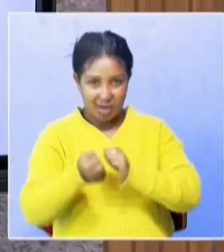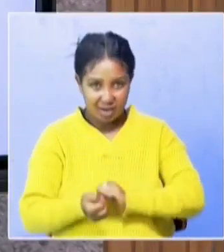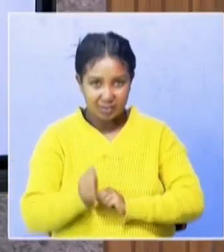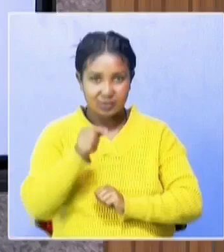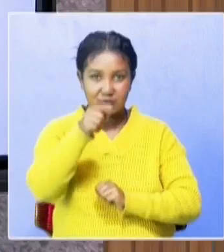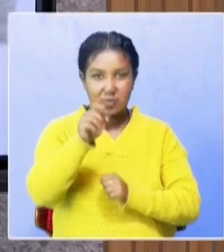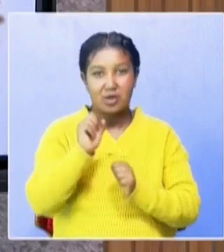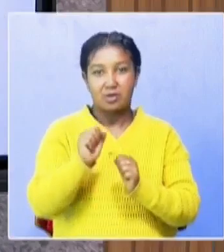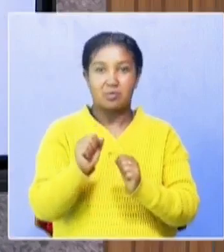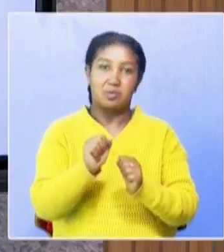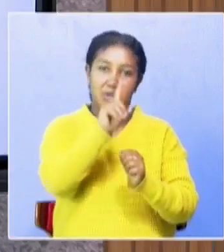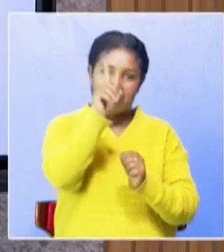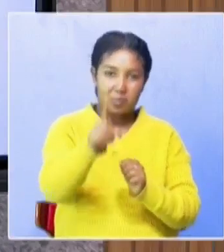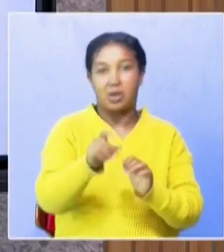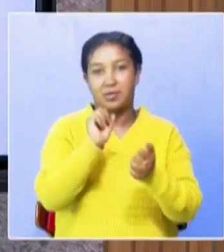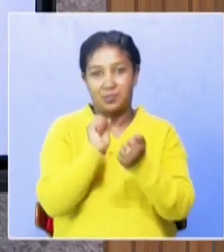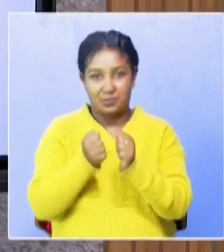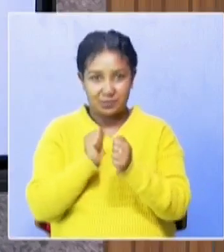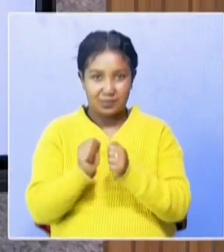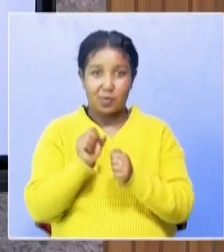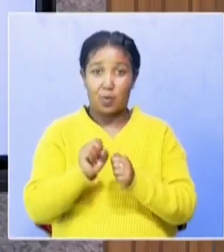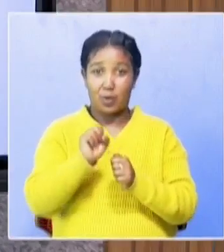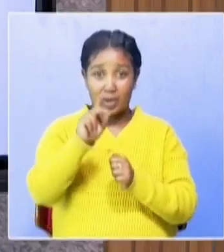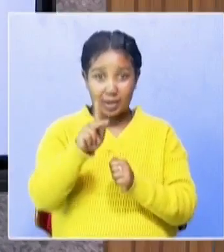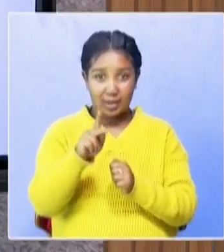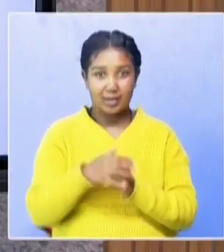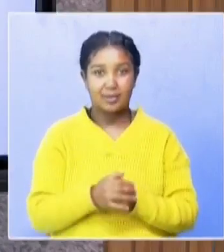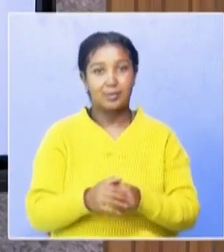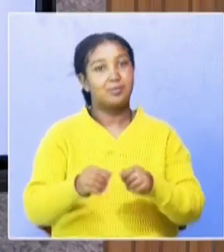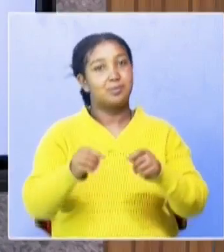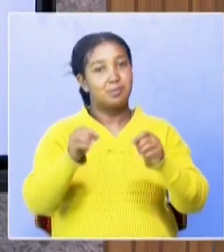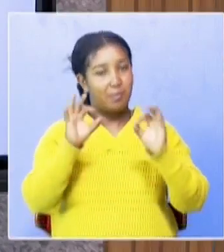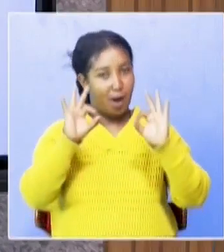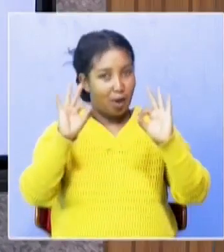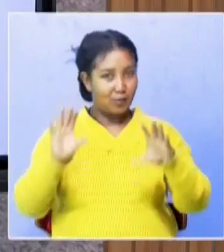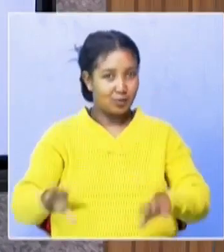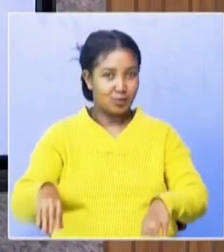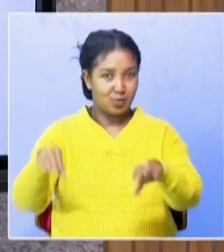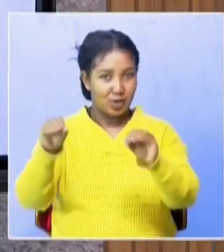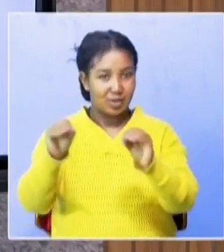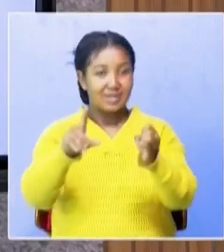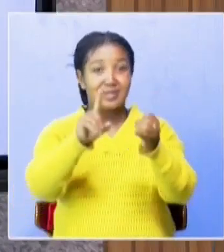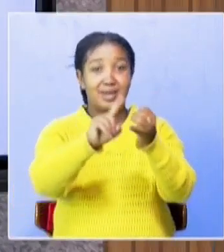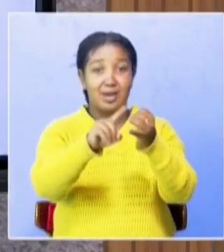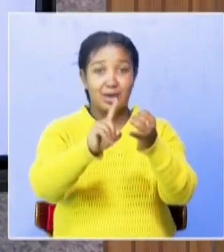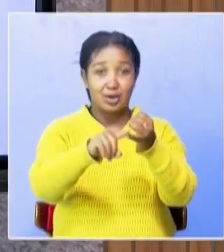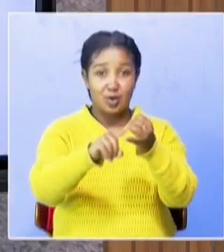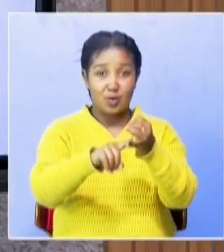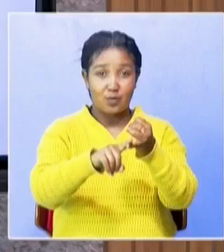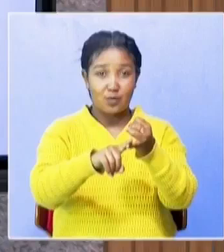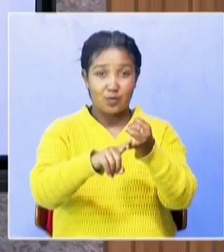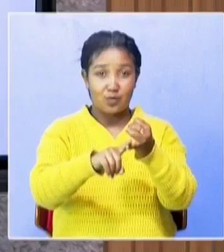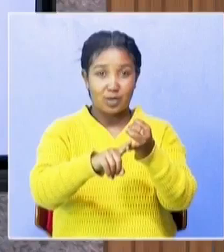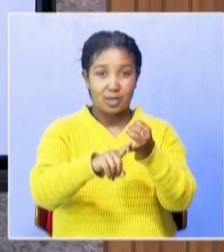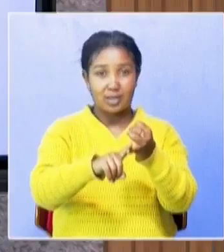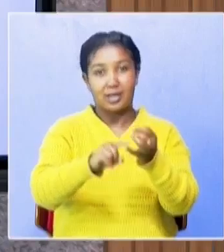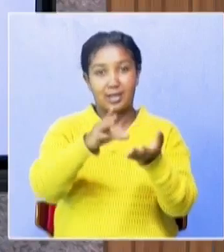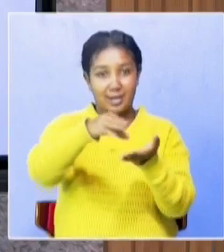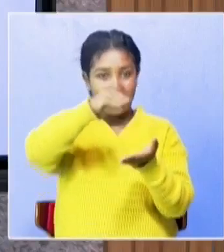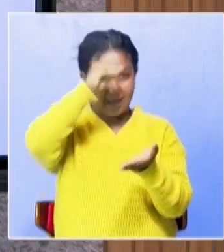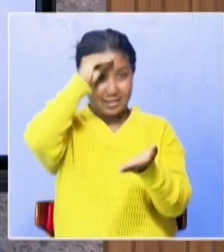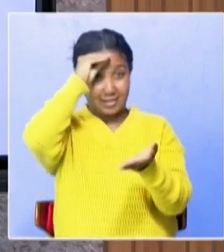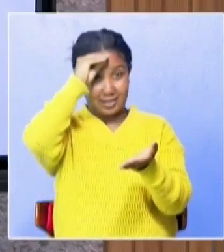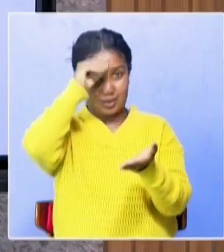their interrogative form. Is it clear? Bravo. At the end of the